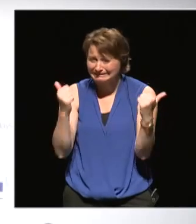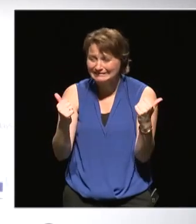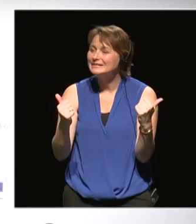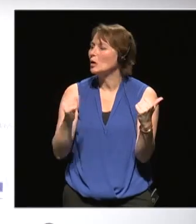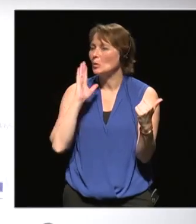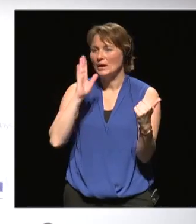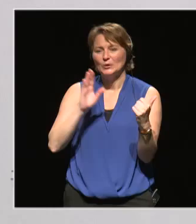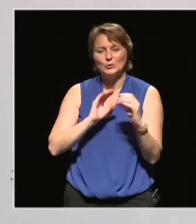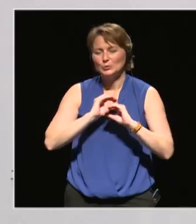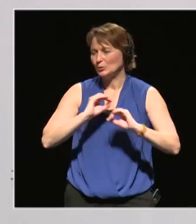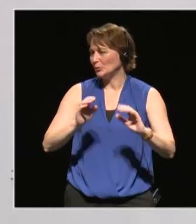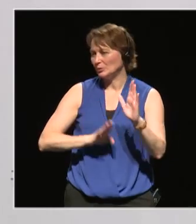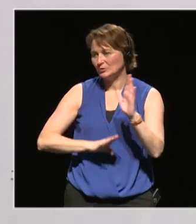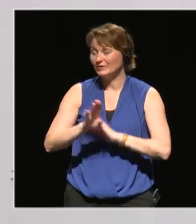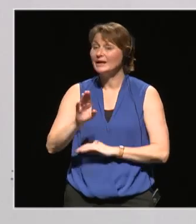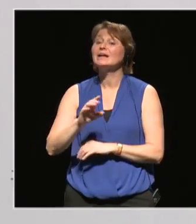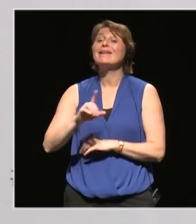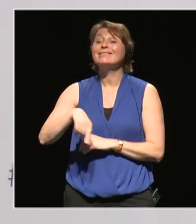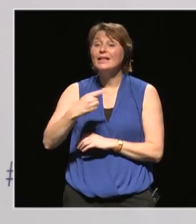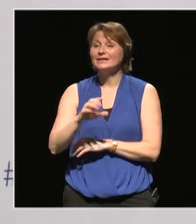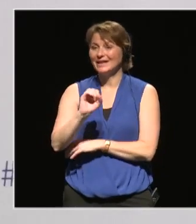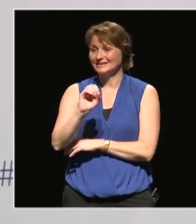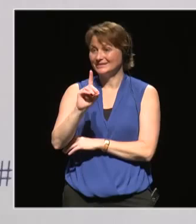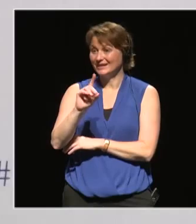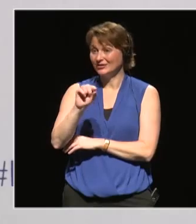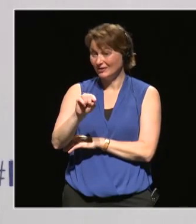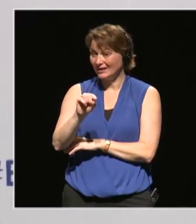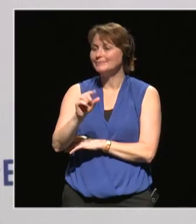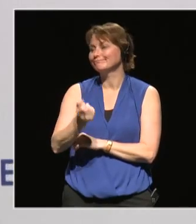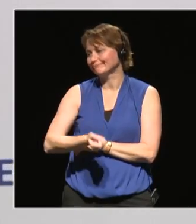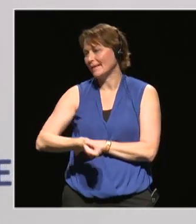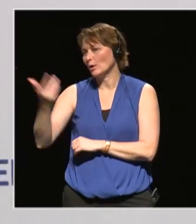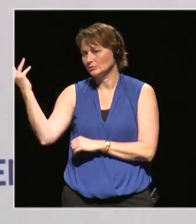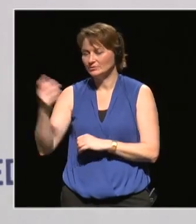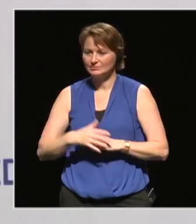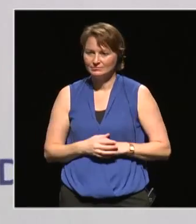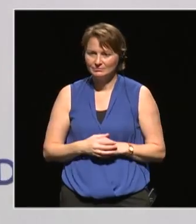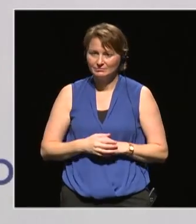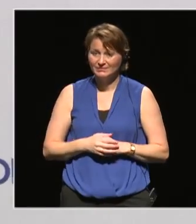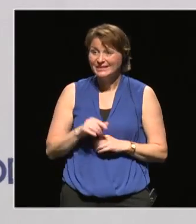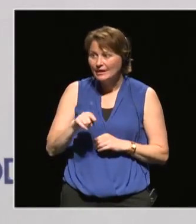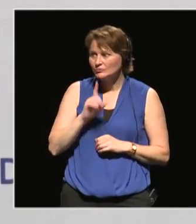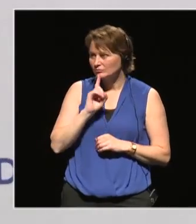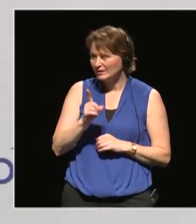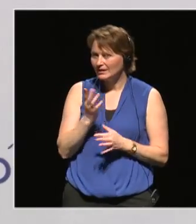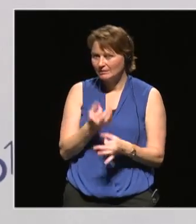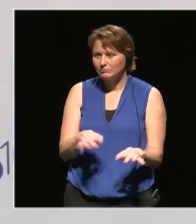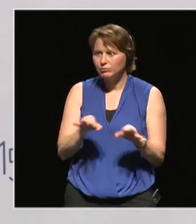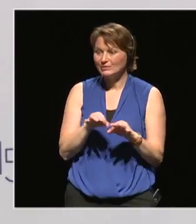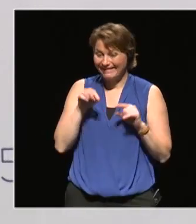development and the SDGs can be thrown out of the window. That's a really important starting point. It's not the conclusion, but it's the starting point for the